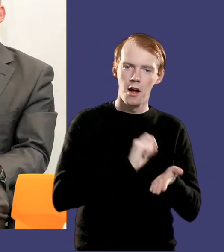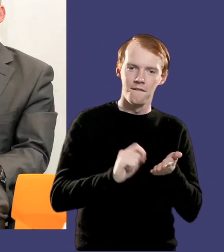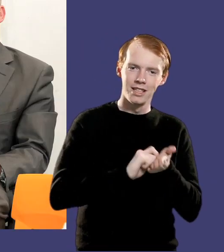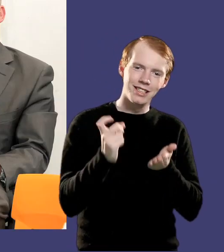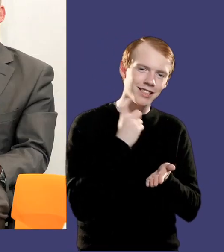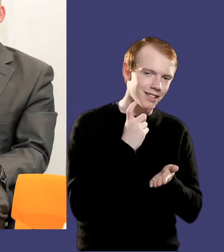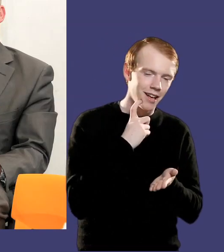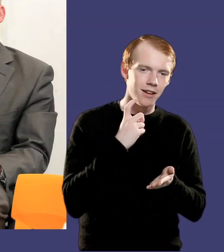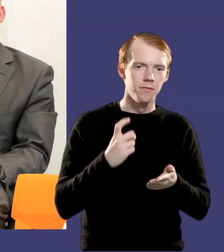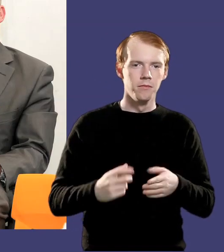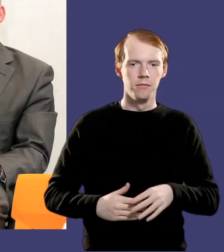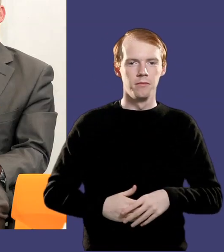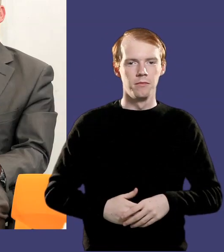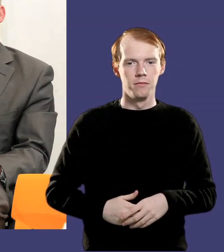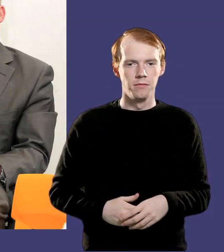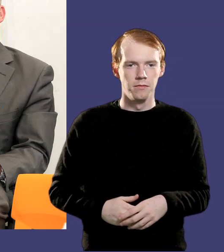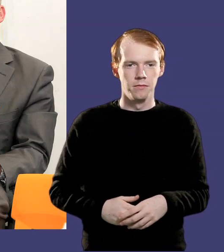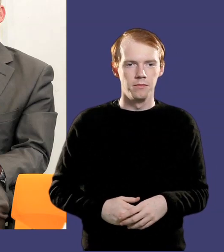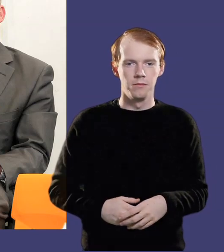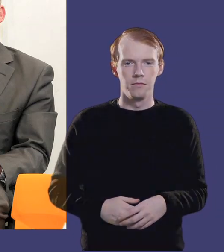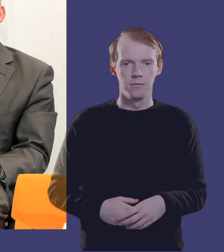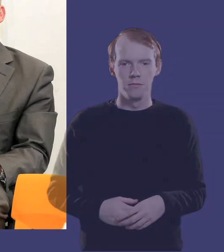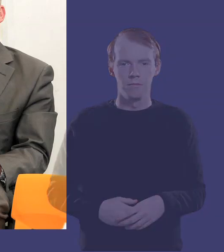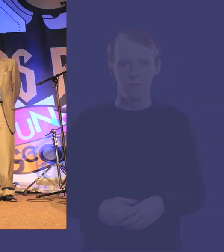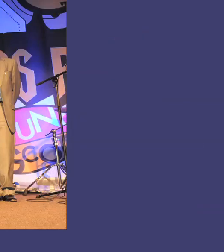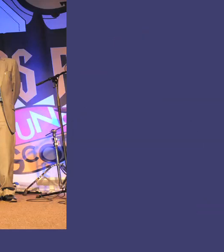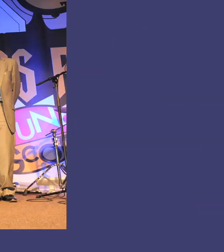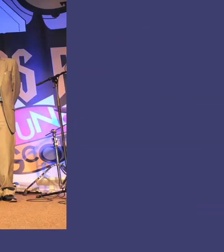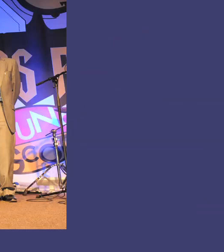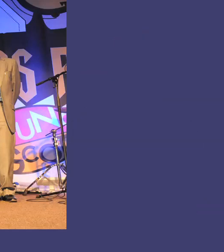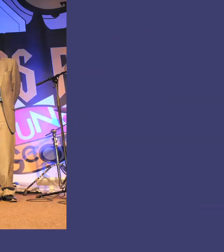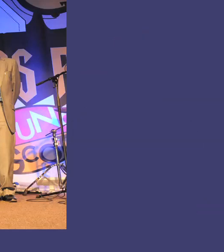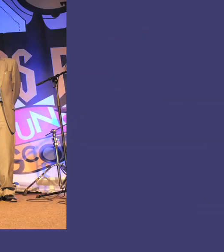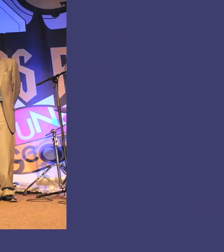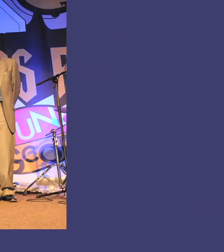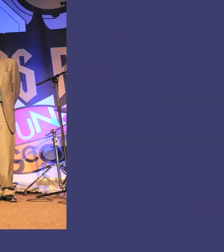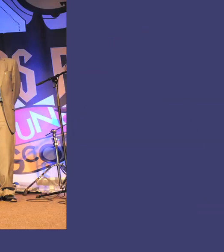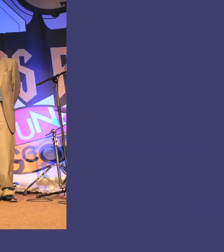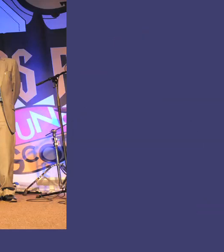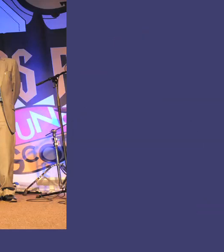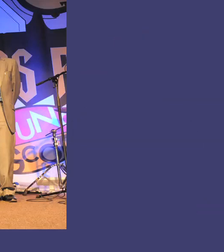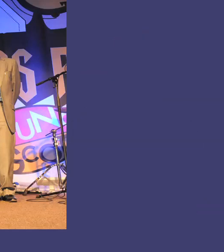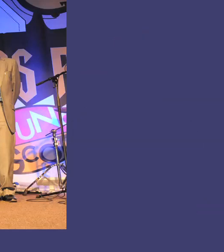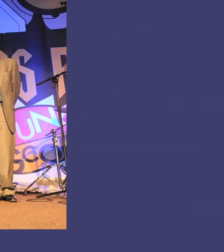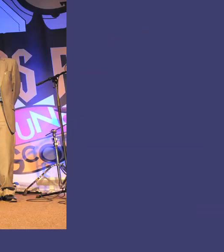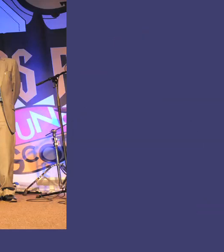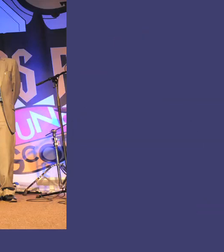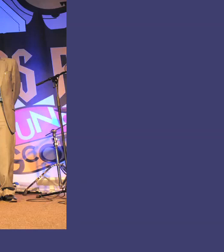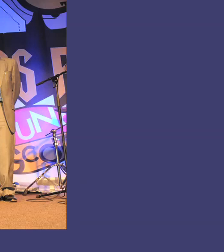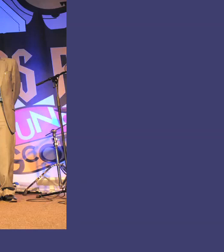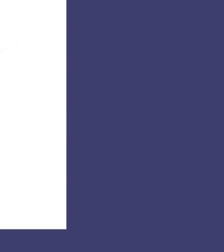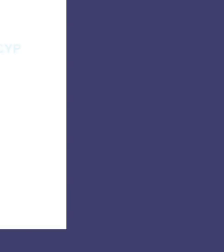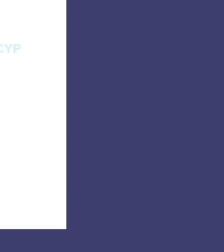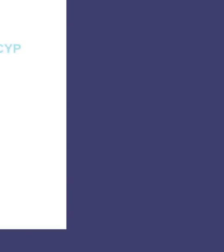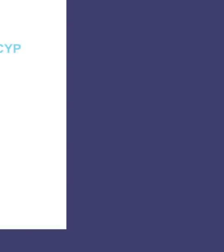people in the local areas. And we'll also try and make sure that it's as easy as possible to contact my office.